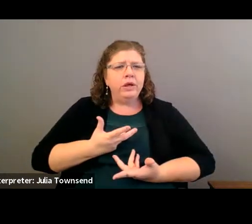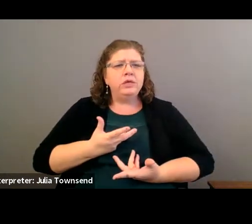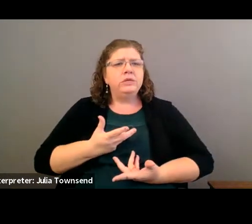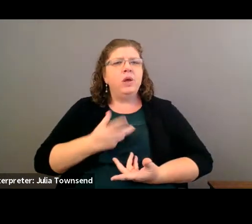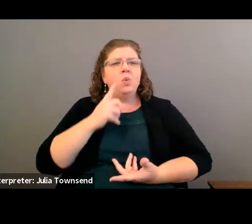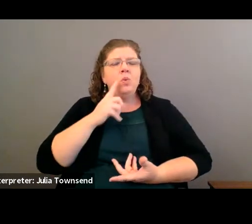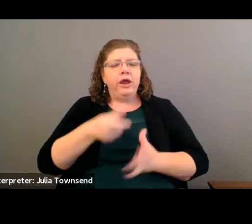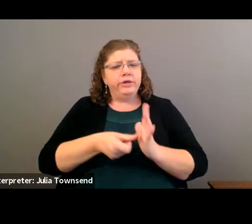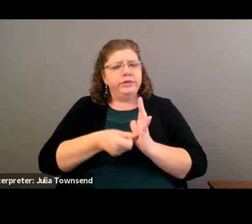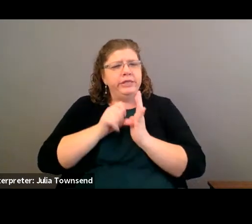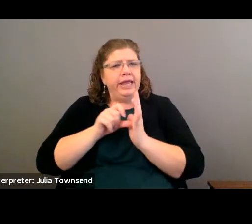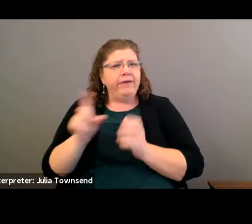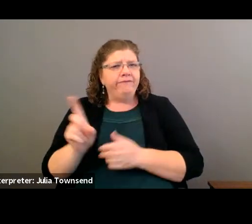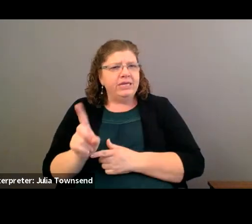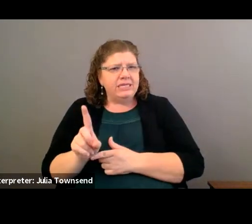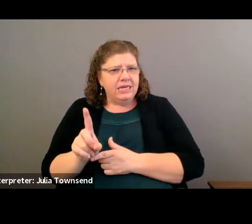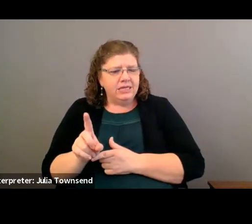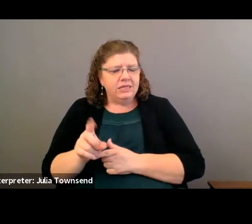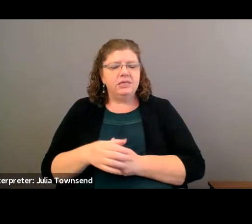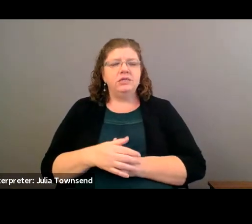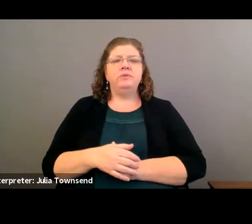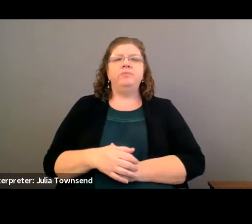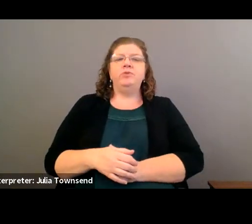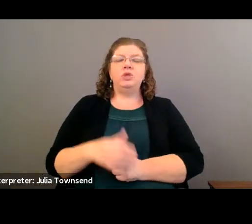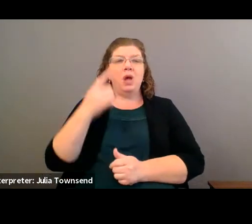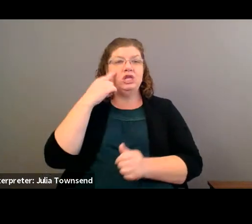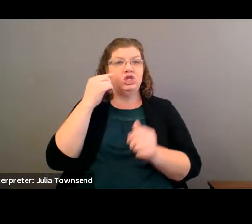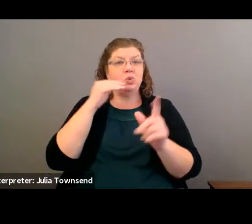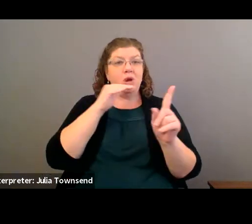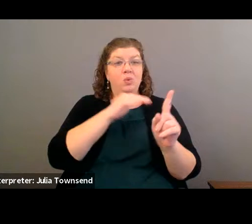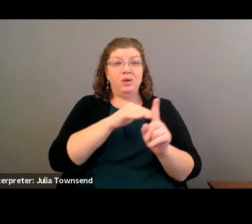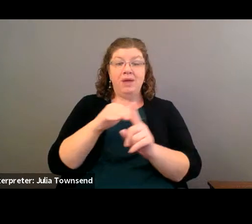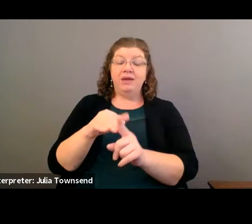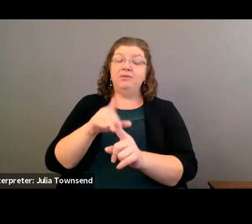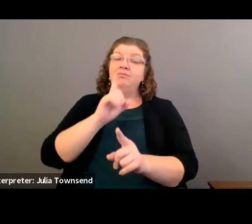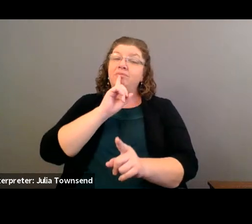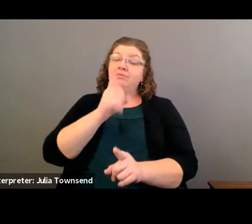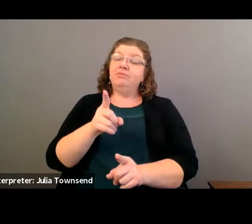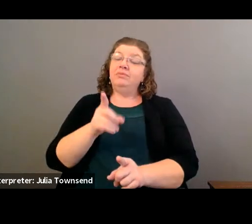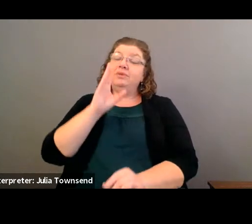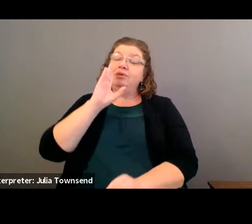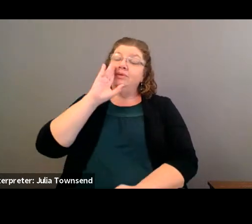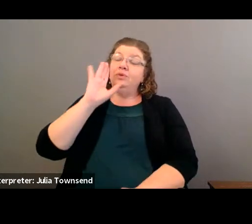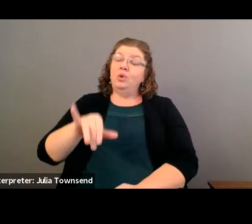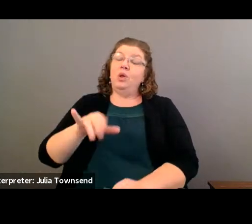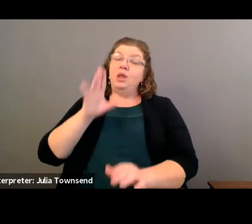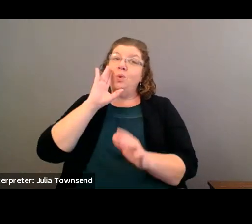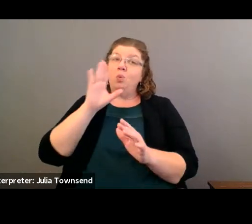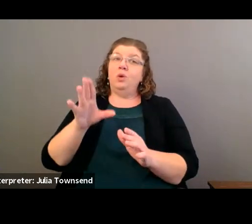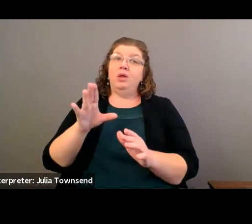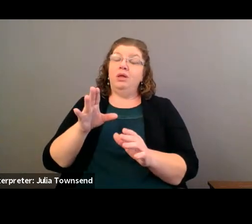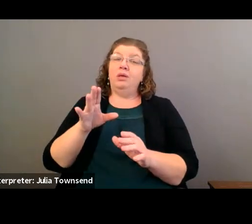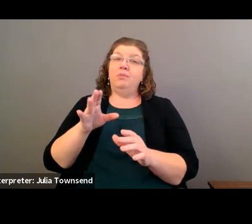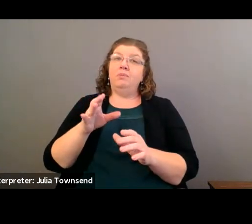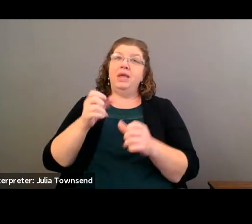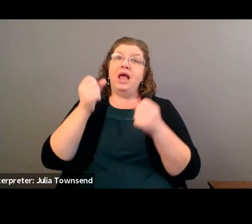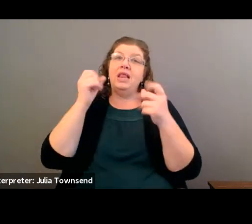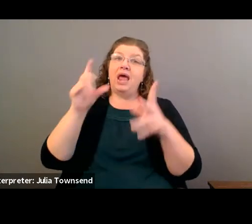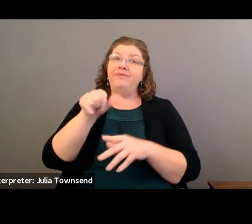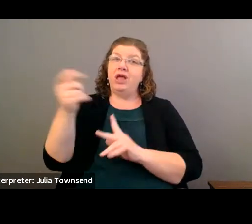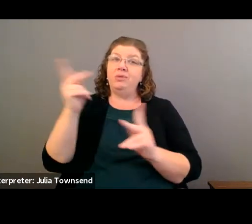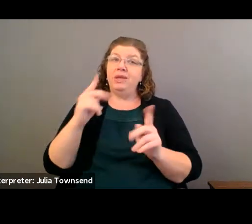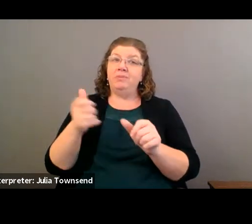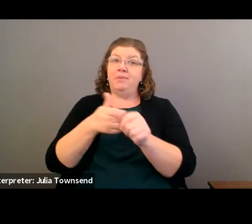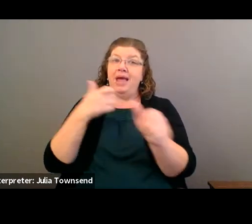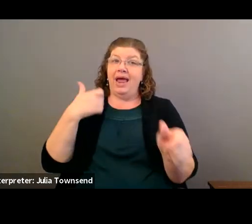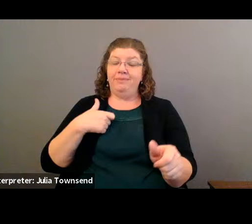emphasis here? So I just want to remind you that although we don't, and I know there's going to be a whole trail behind me tonight,